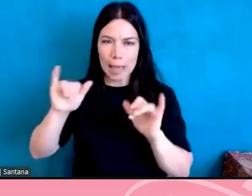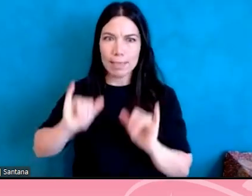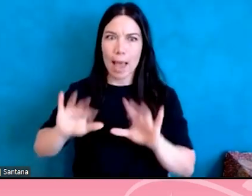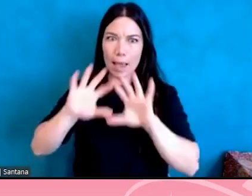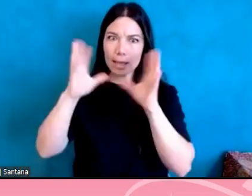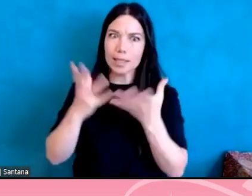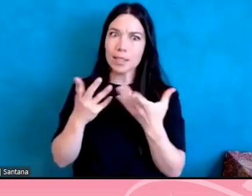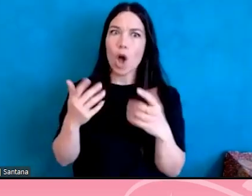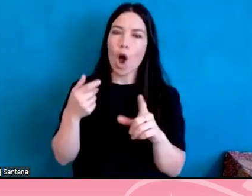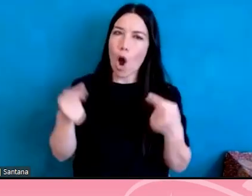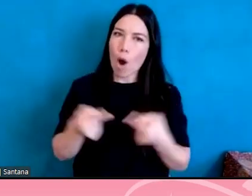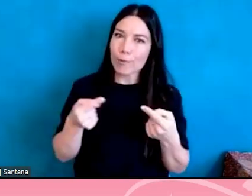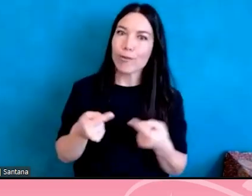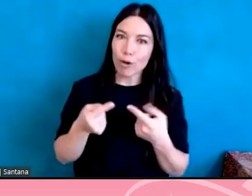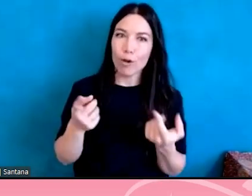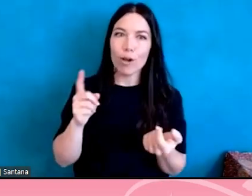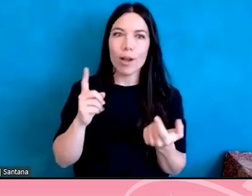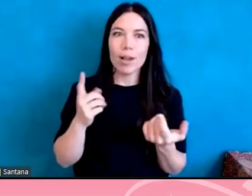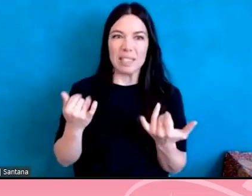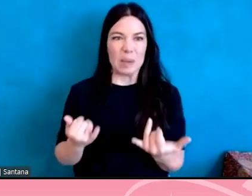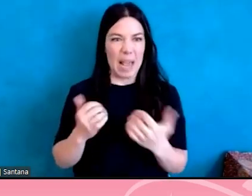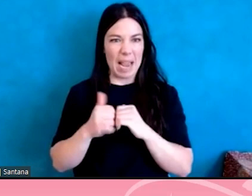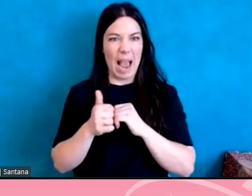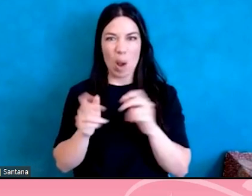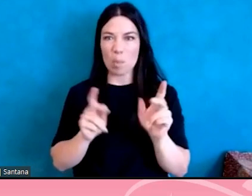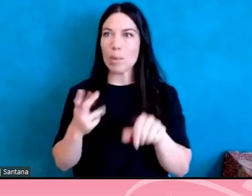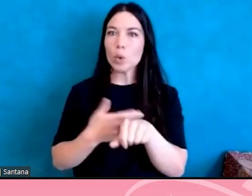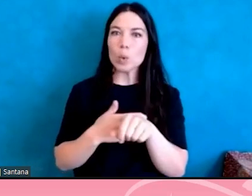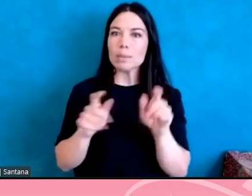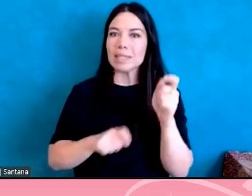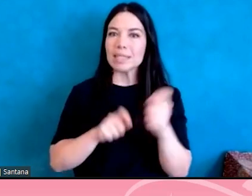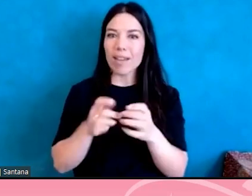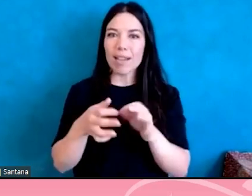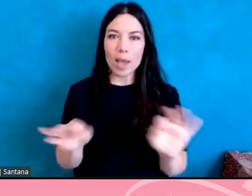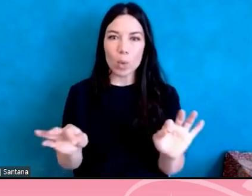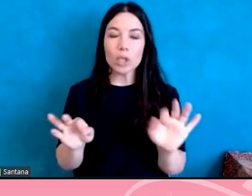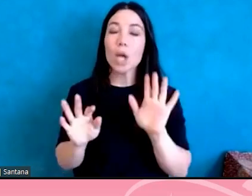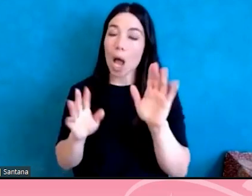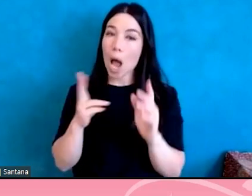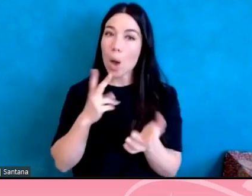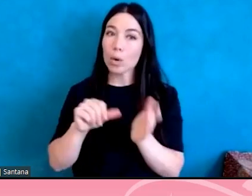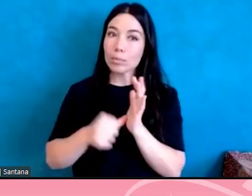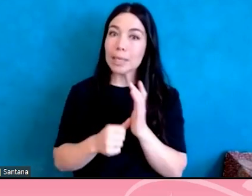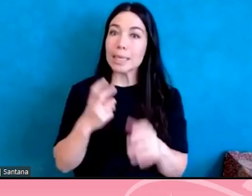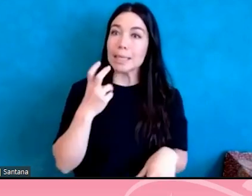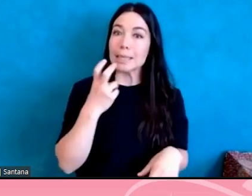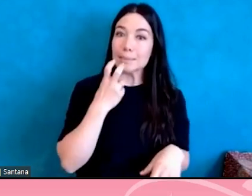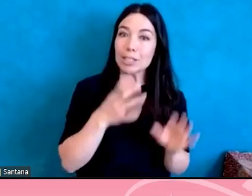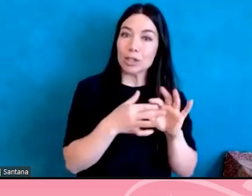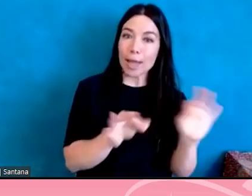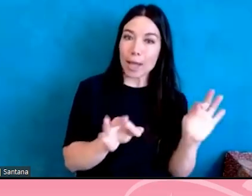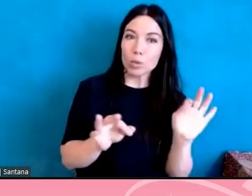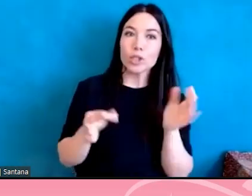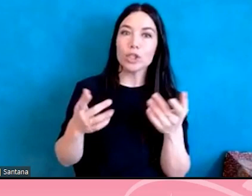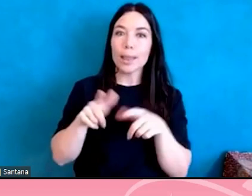it is commonly used today. I will argue that speech, language, and linguistics researchers and practitioners must expand